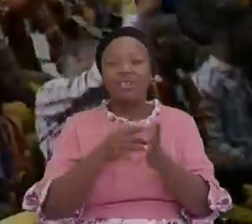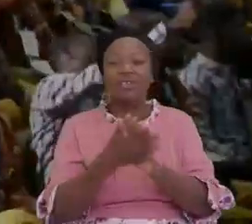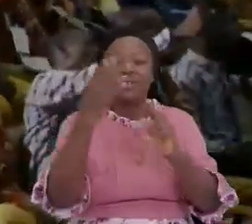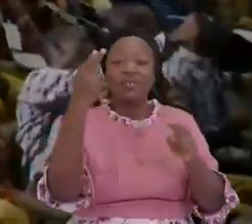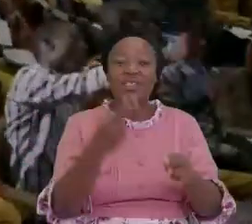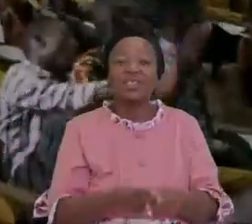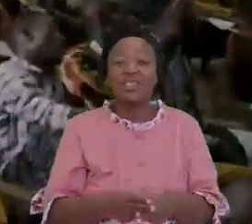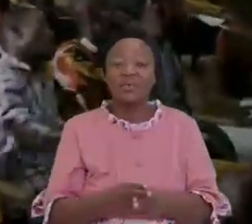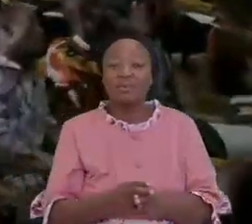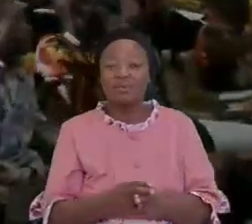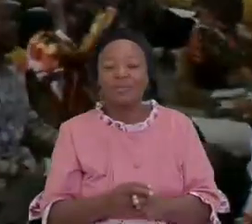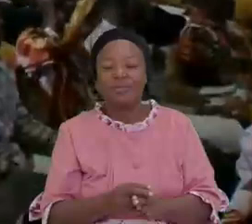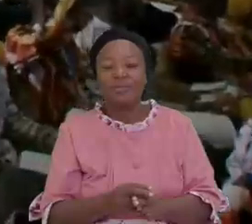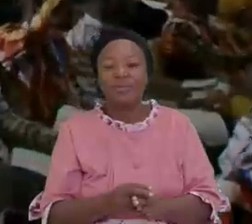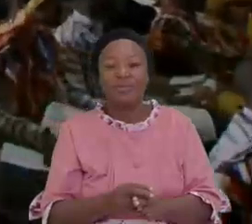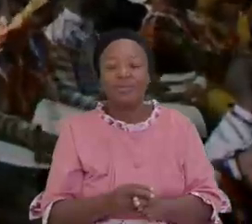name.